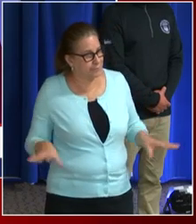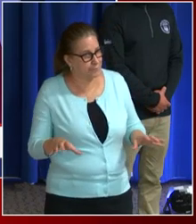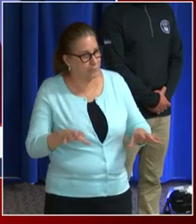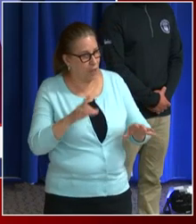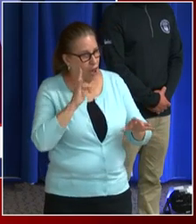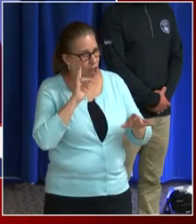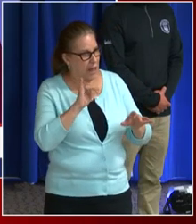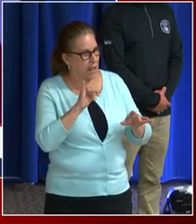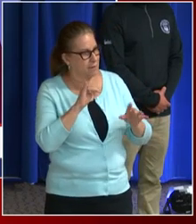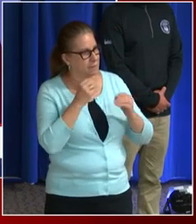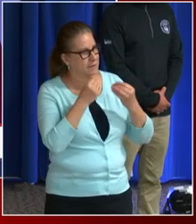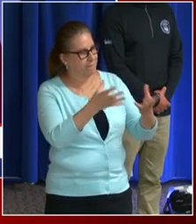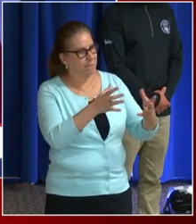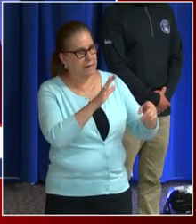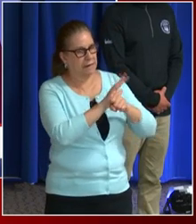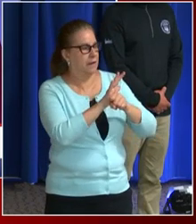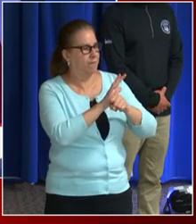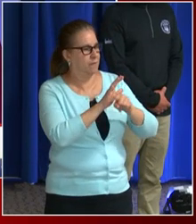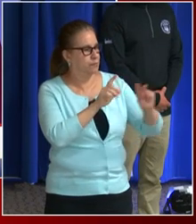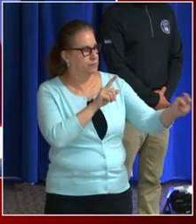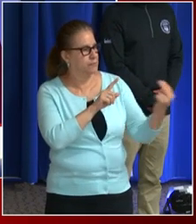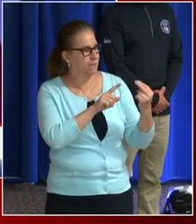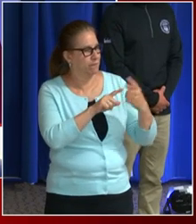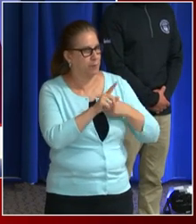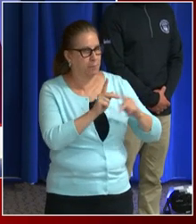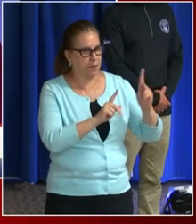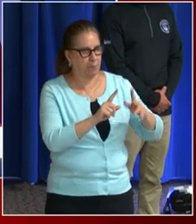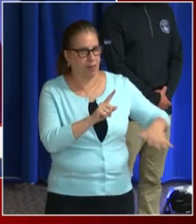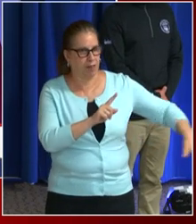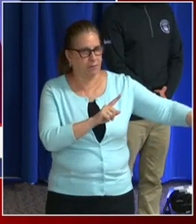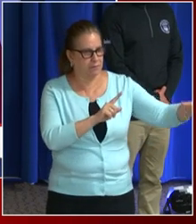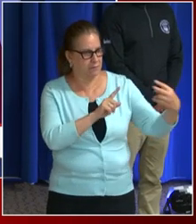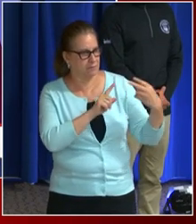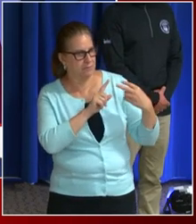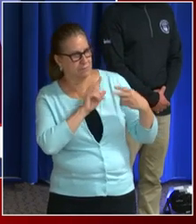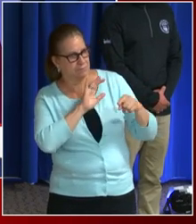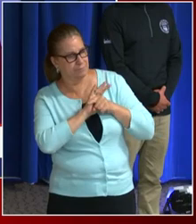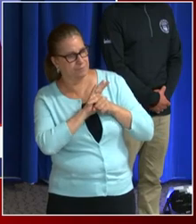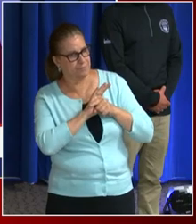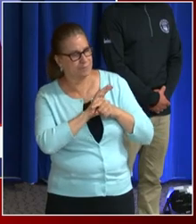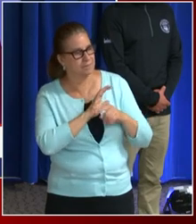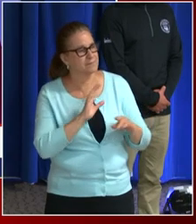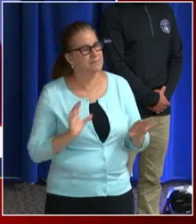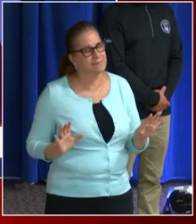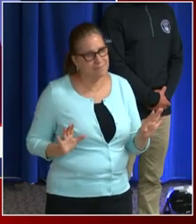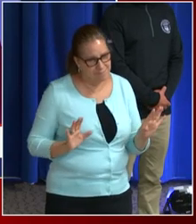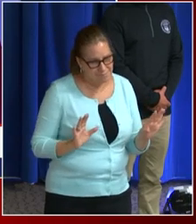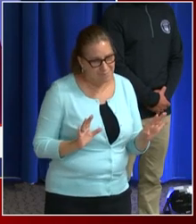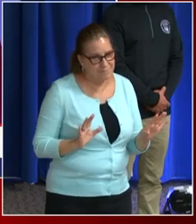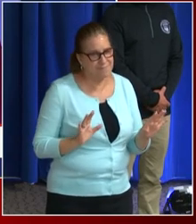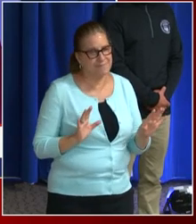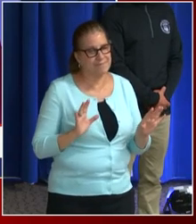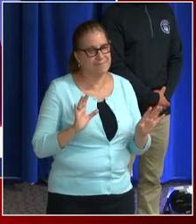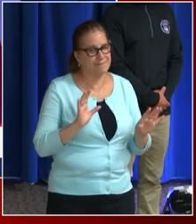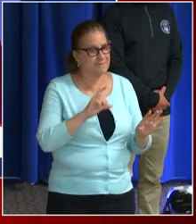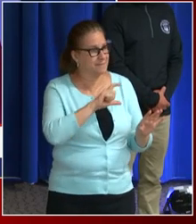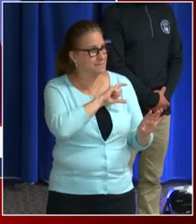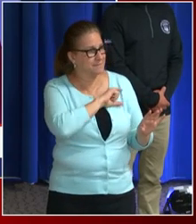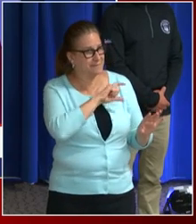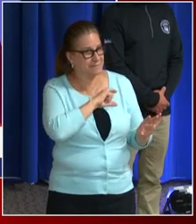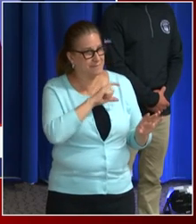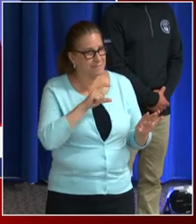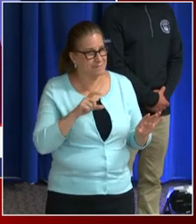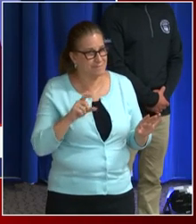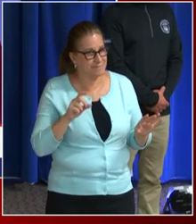they will attribute that to all of us. So yes, I would say whenever police action is done in a way